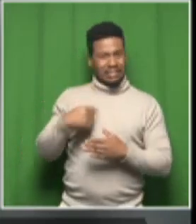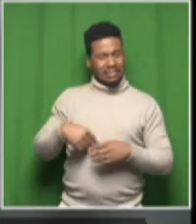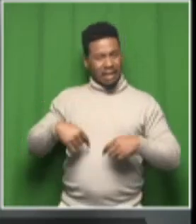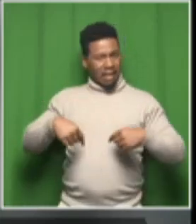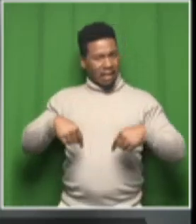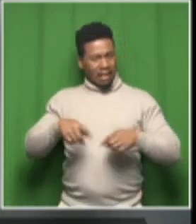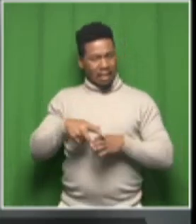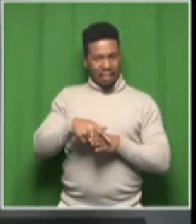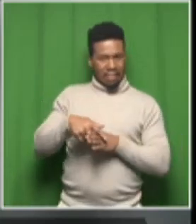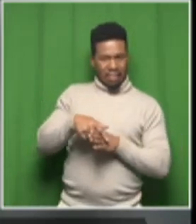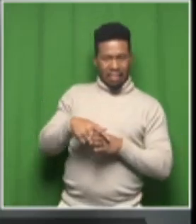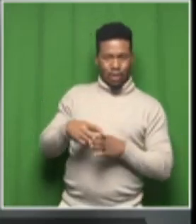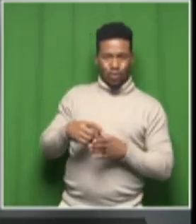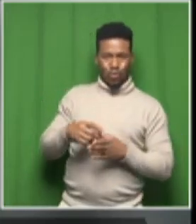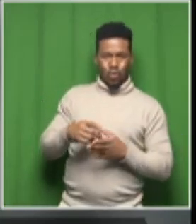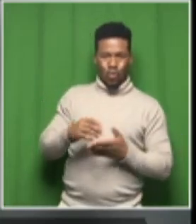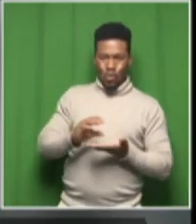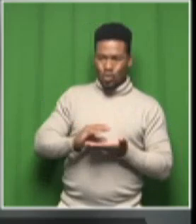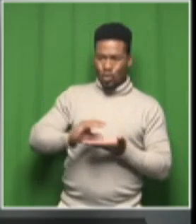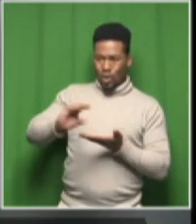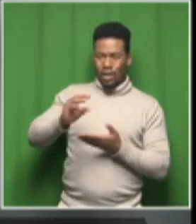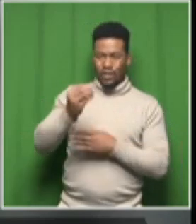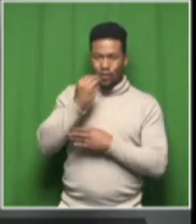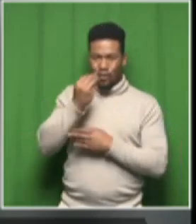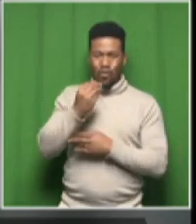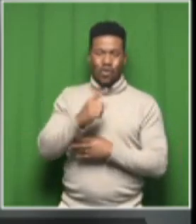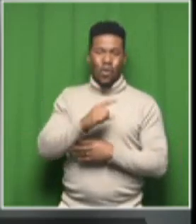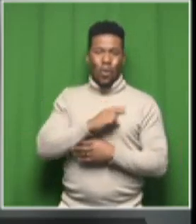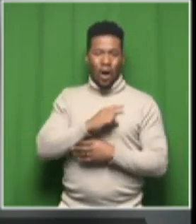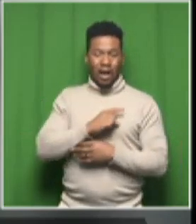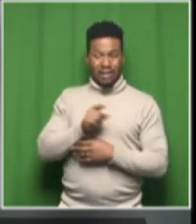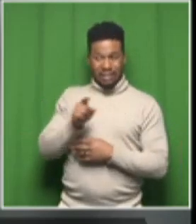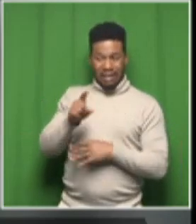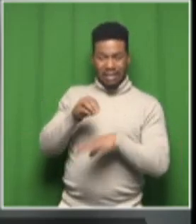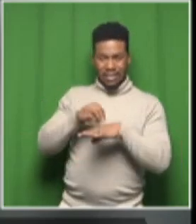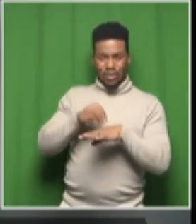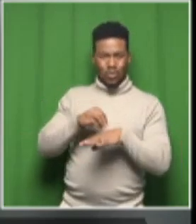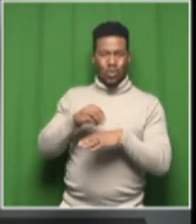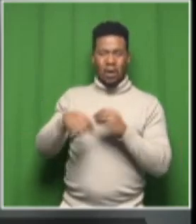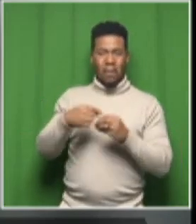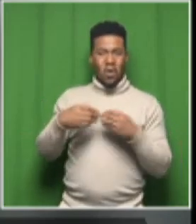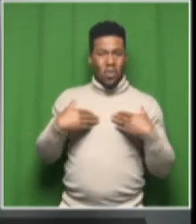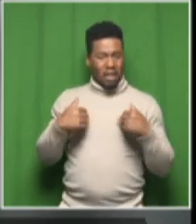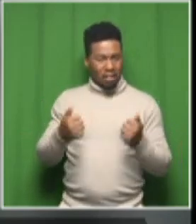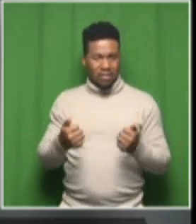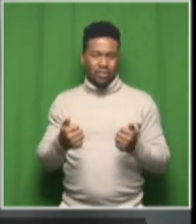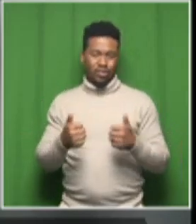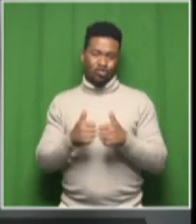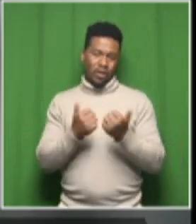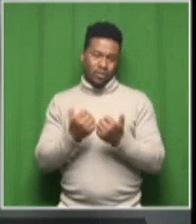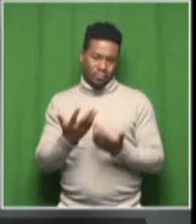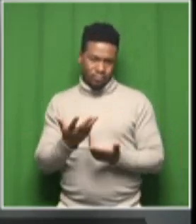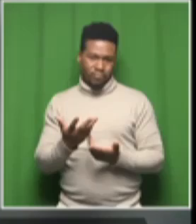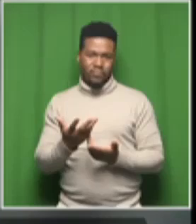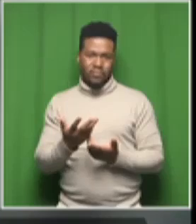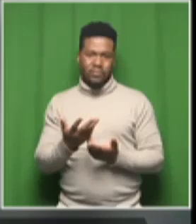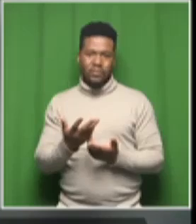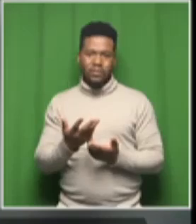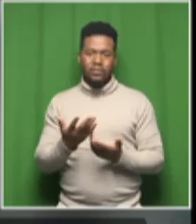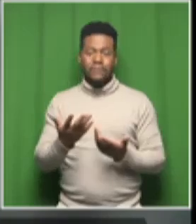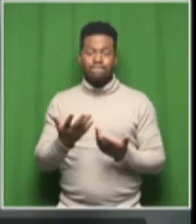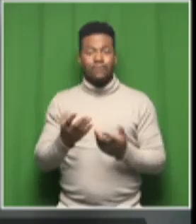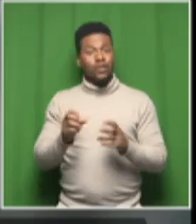food because of this liability issue. And other countries have amended their liability legislation to accommodate for food